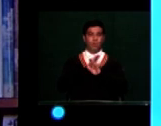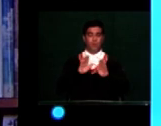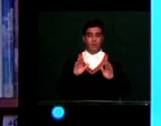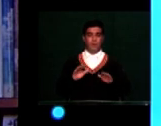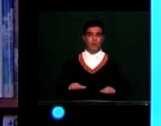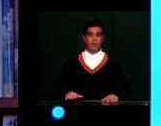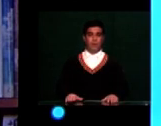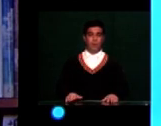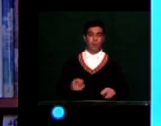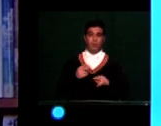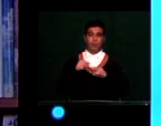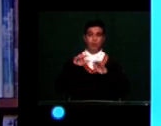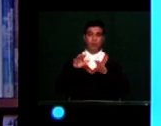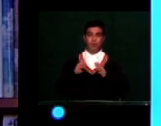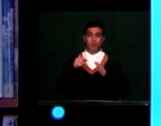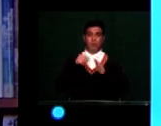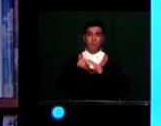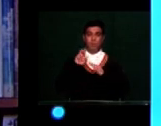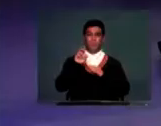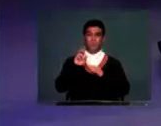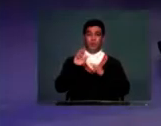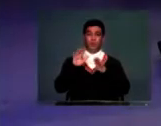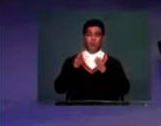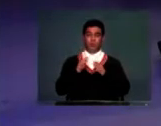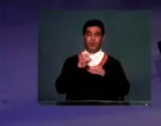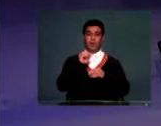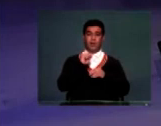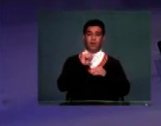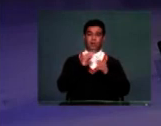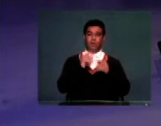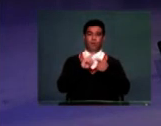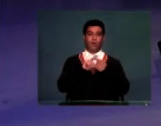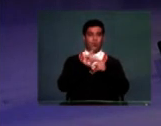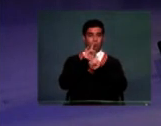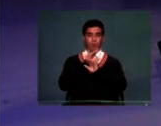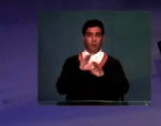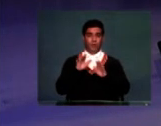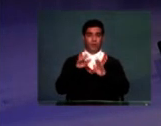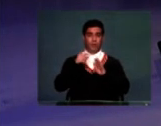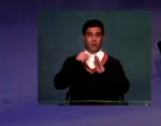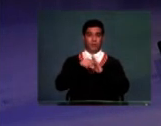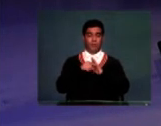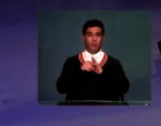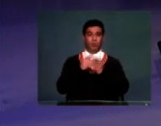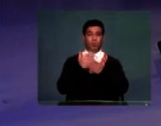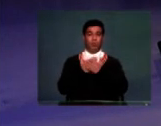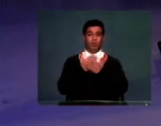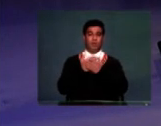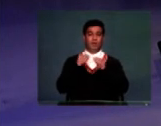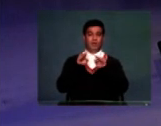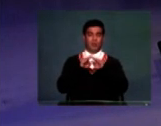bo'lmasa, u holda B hodisa ham A hodisiga bog'liq bo'lmaydi. Demak, quyidagi tenglik